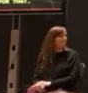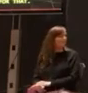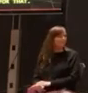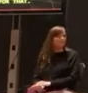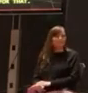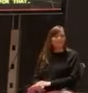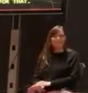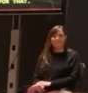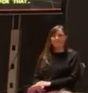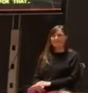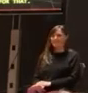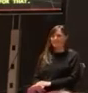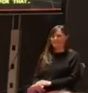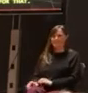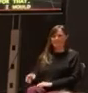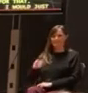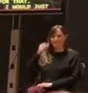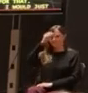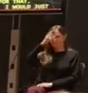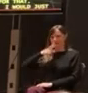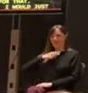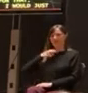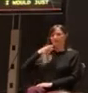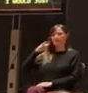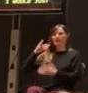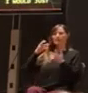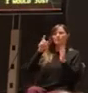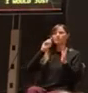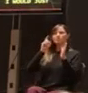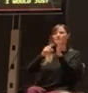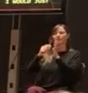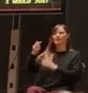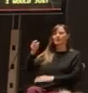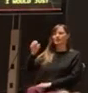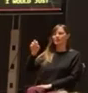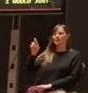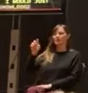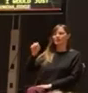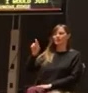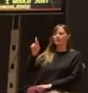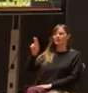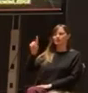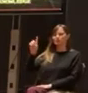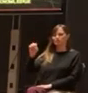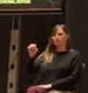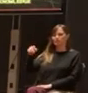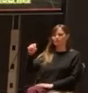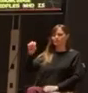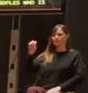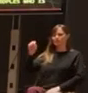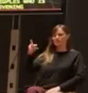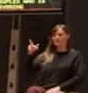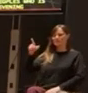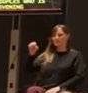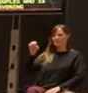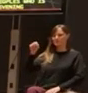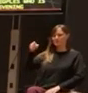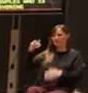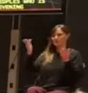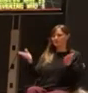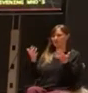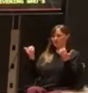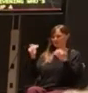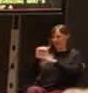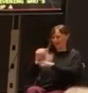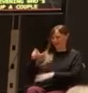I would just like to acknowledge Gertrude Peoples, who is here this evening, whose name came up a couple of times, and